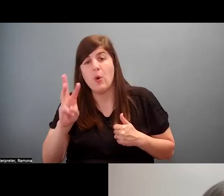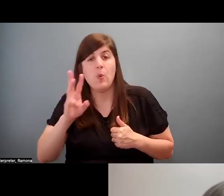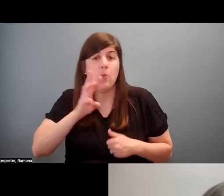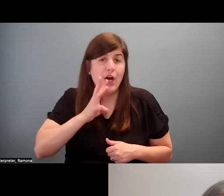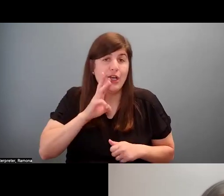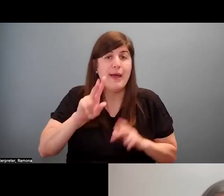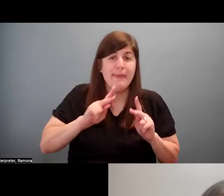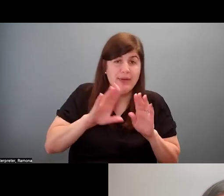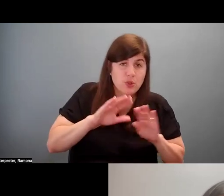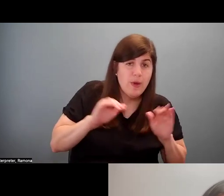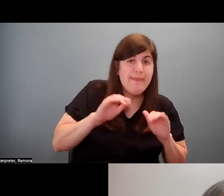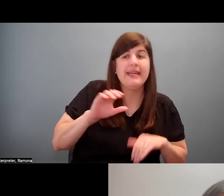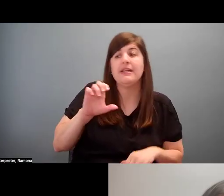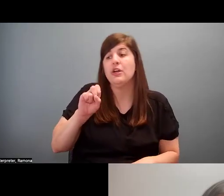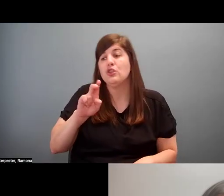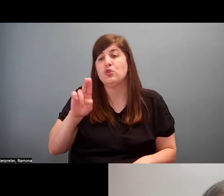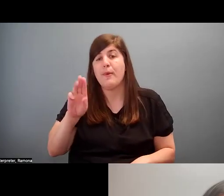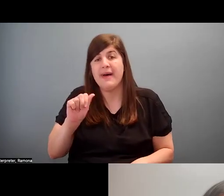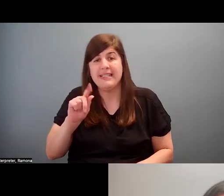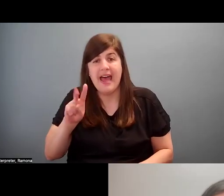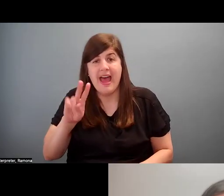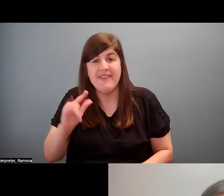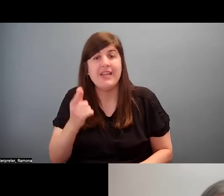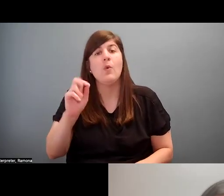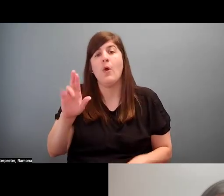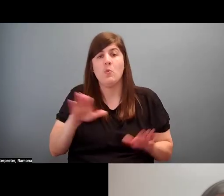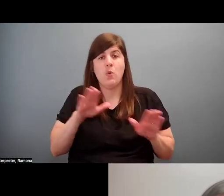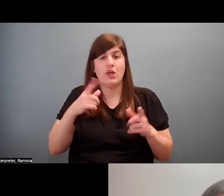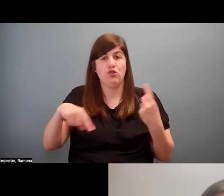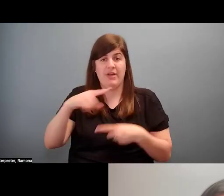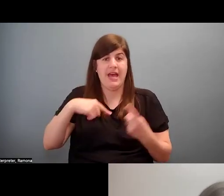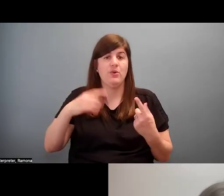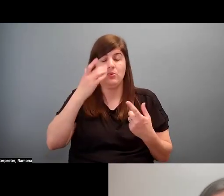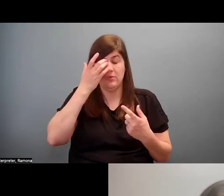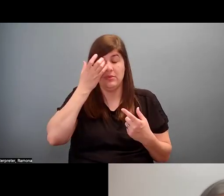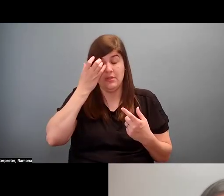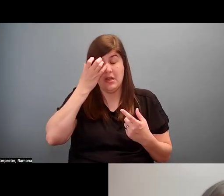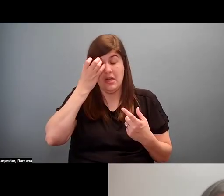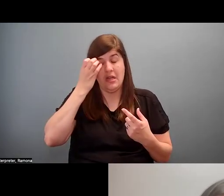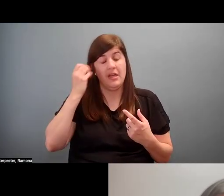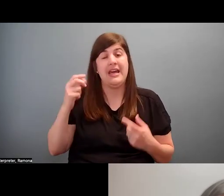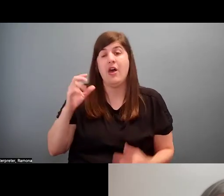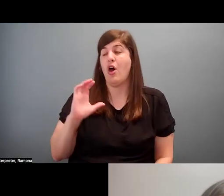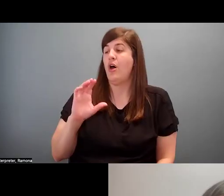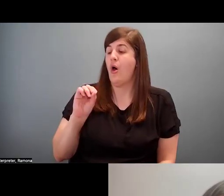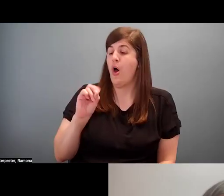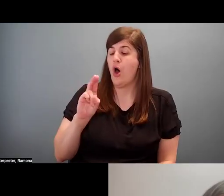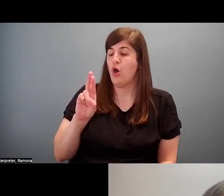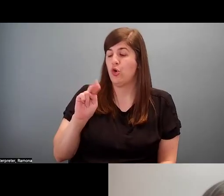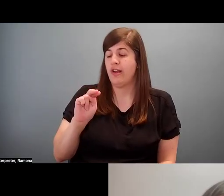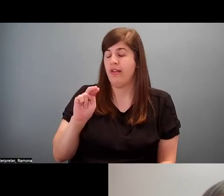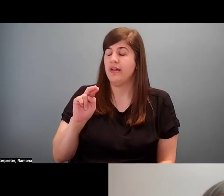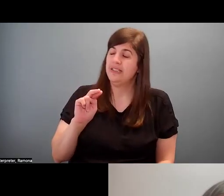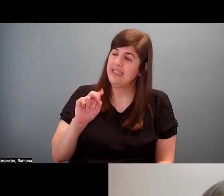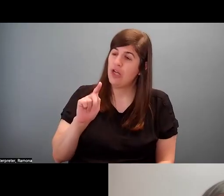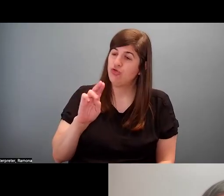swimming or scuba diving or where people are just walking around, iNaturalist is so good for figuring Absolutely. out like, does this thing